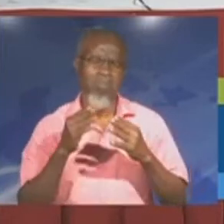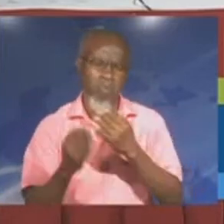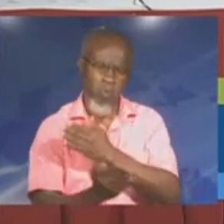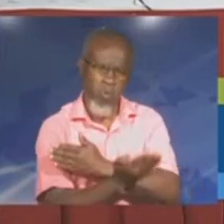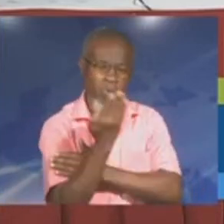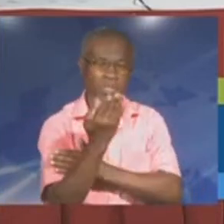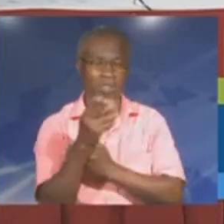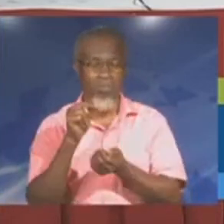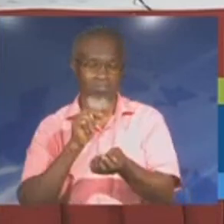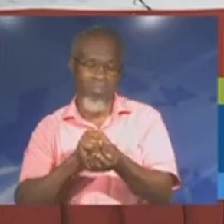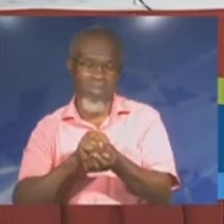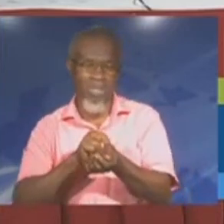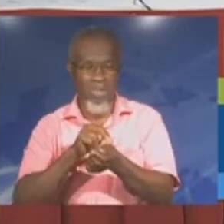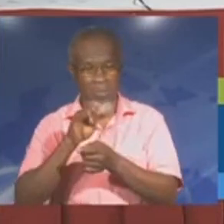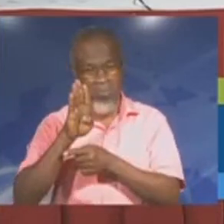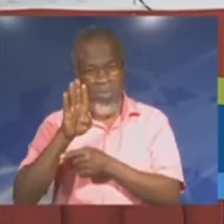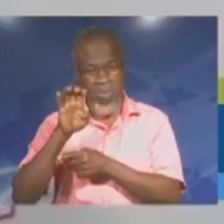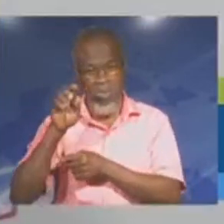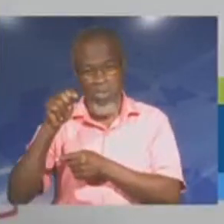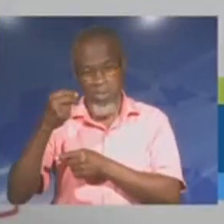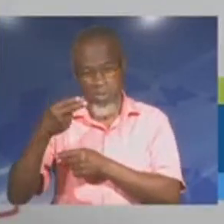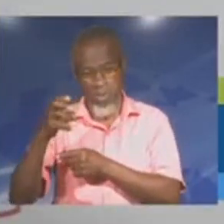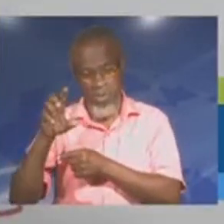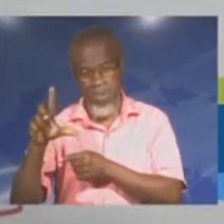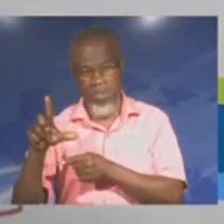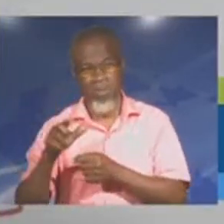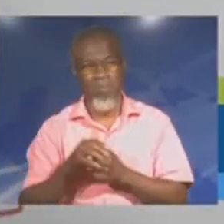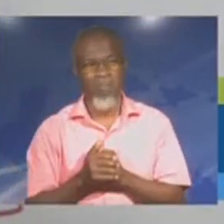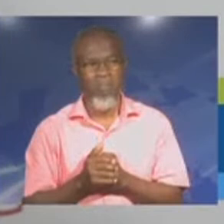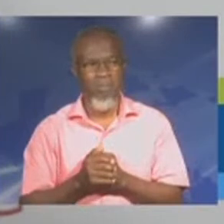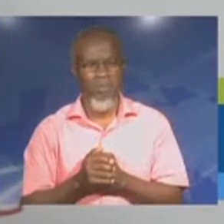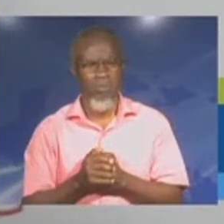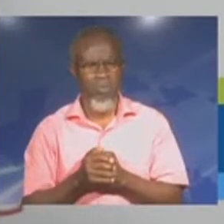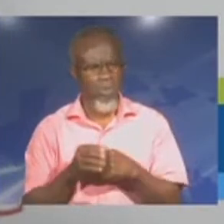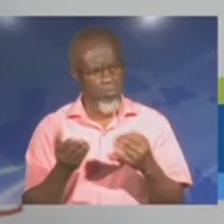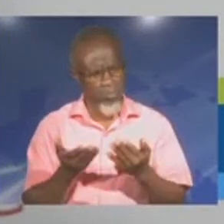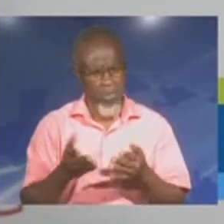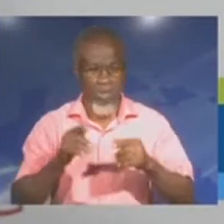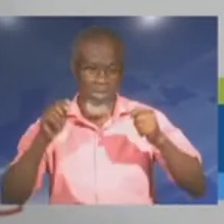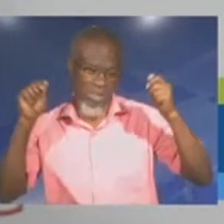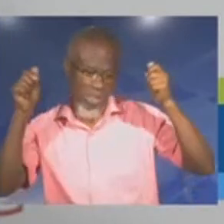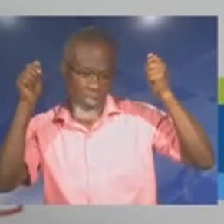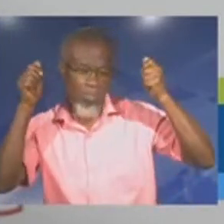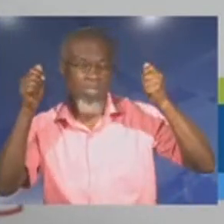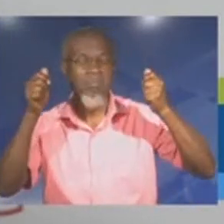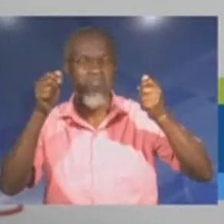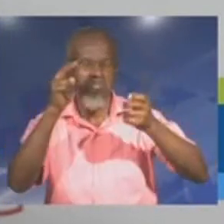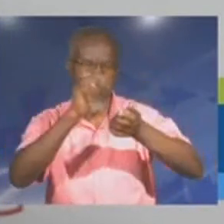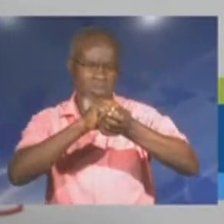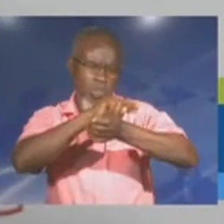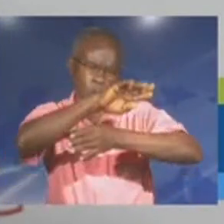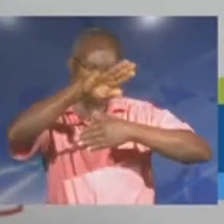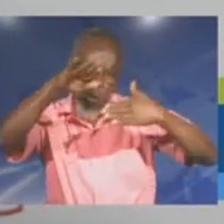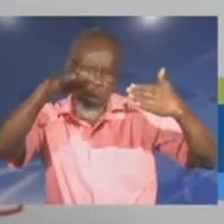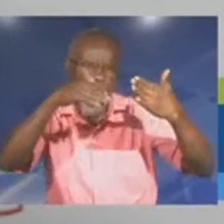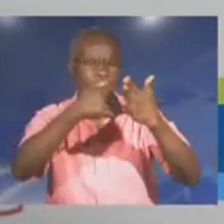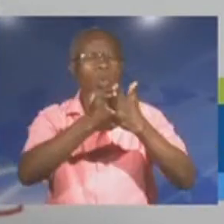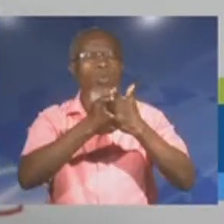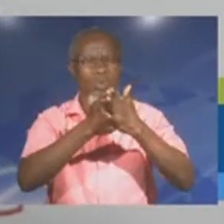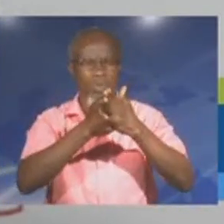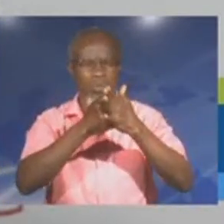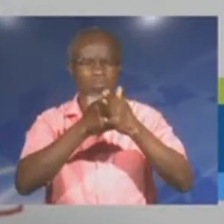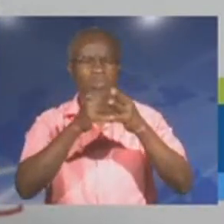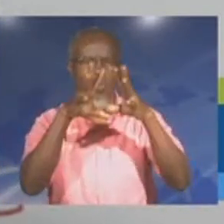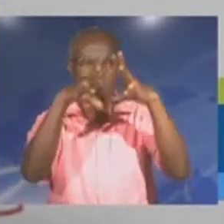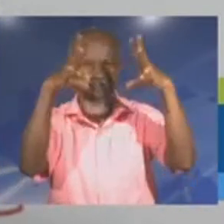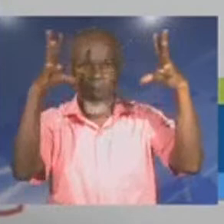representative this morning, Nurse Bethel, as we celebrate nurses around the world and recognize their